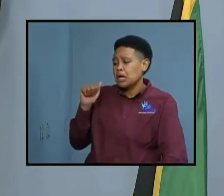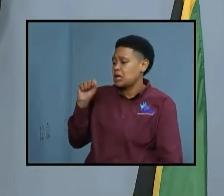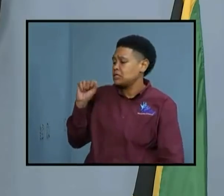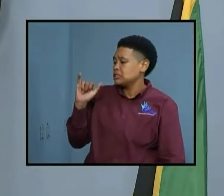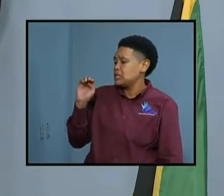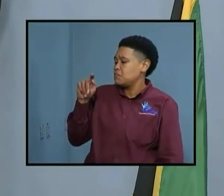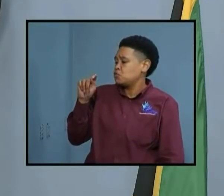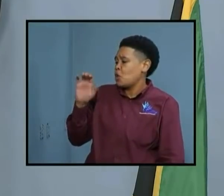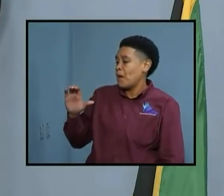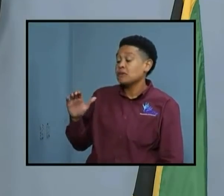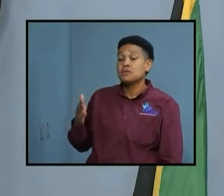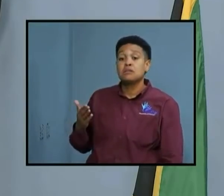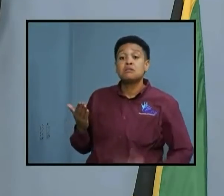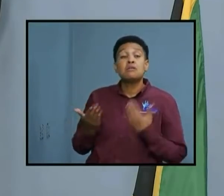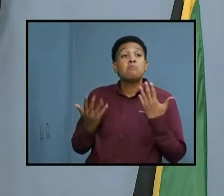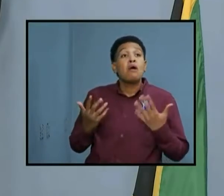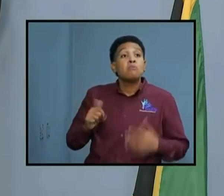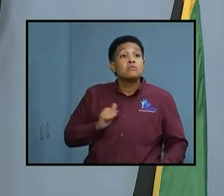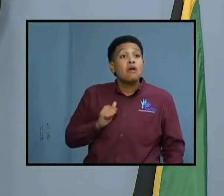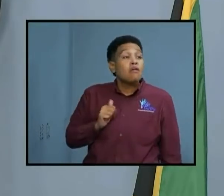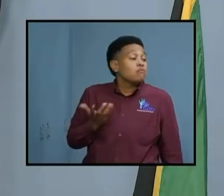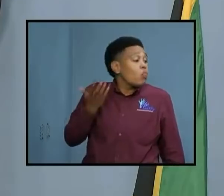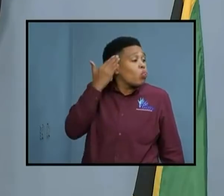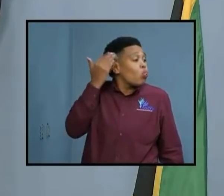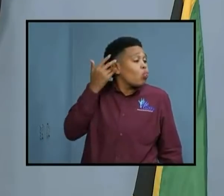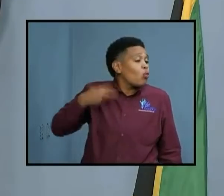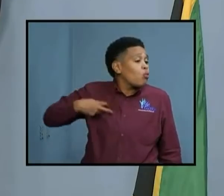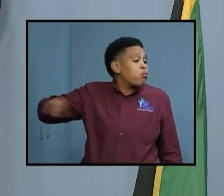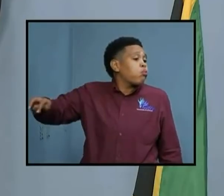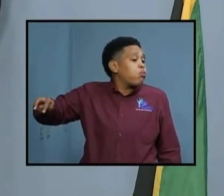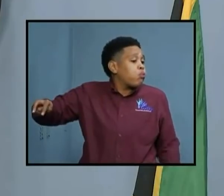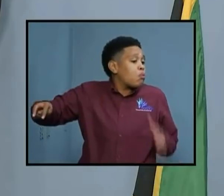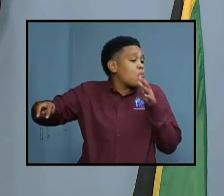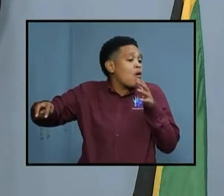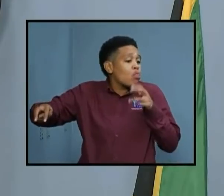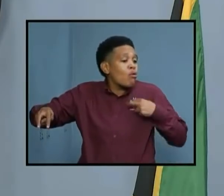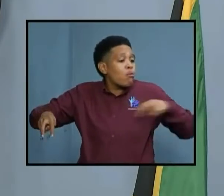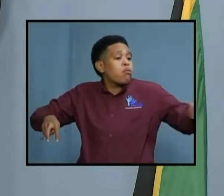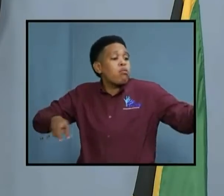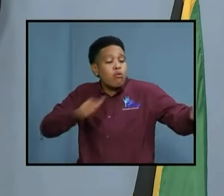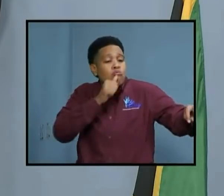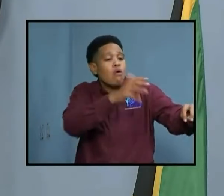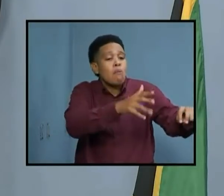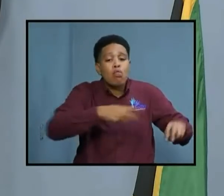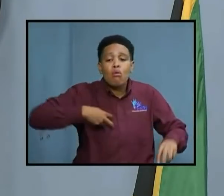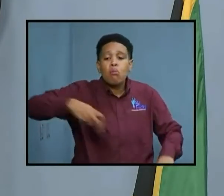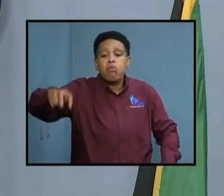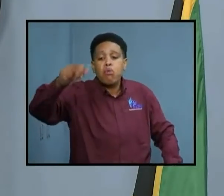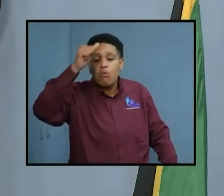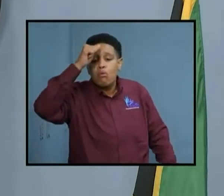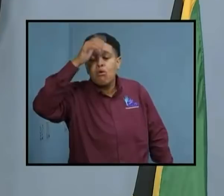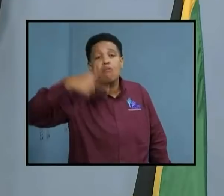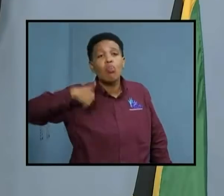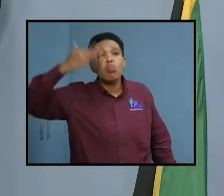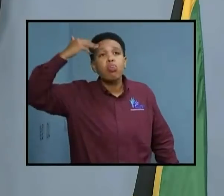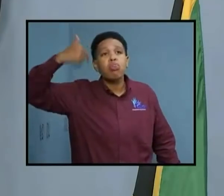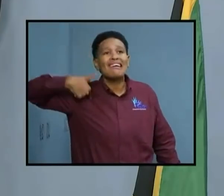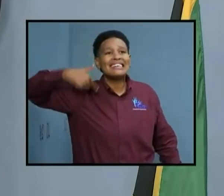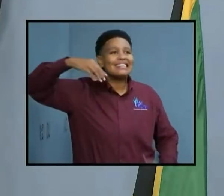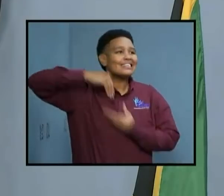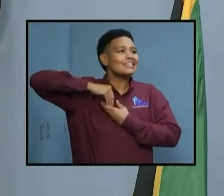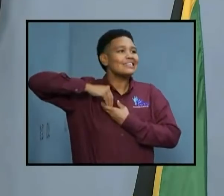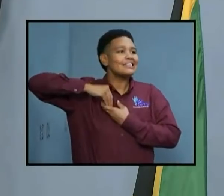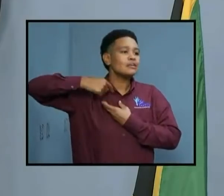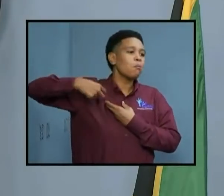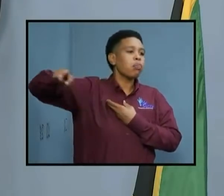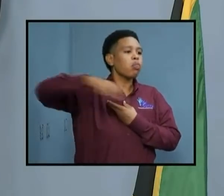inadvertently pass on the virus to your mother, your grandmother, or grandfather, putting their lives at risk.